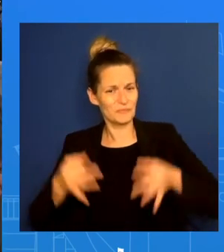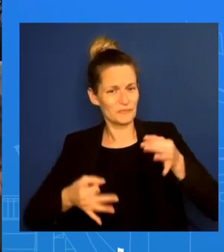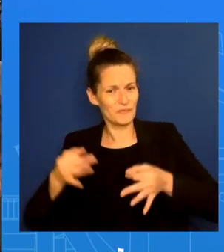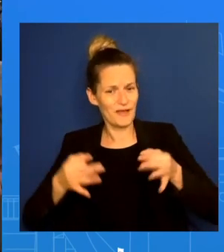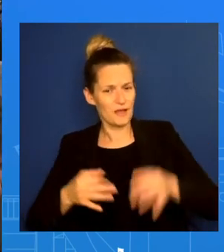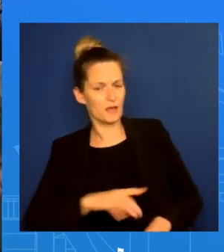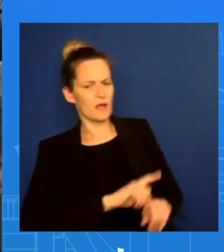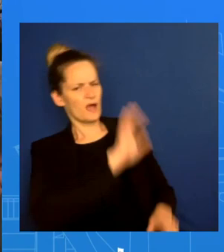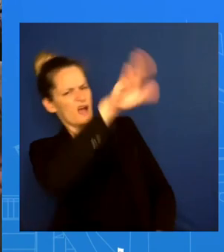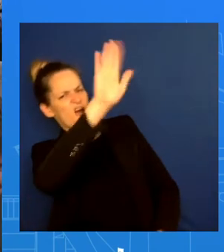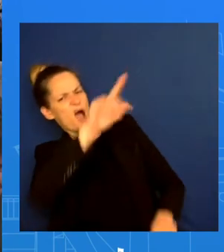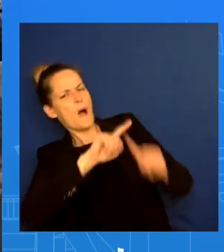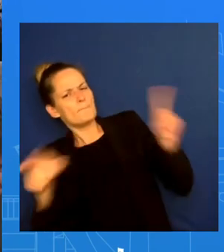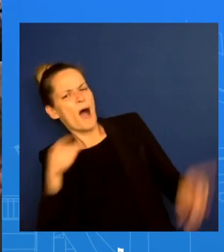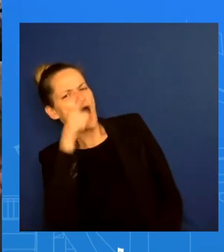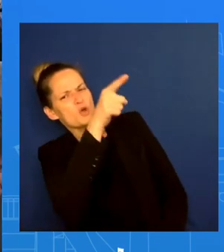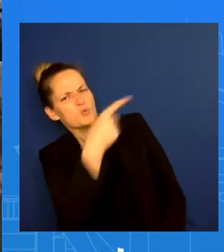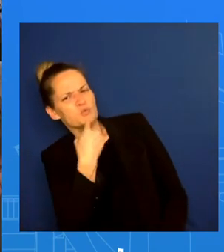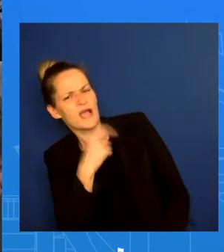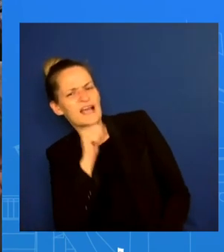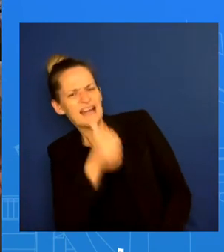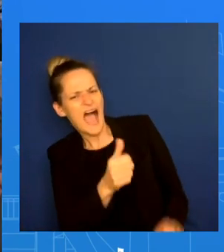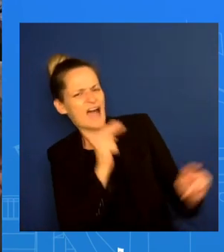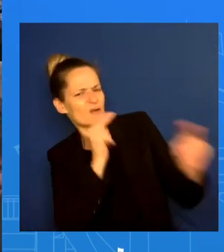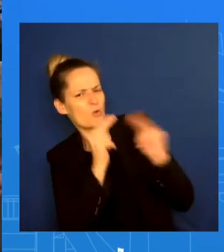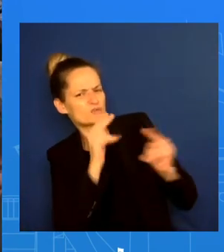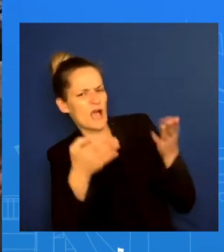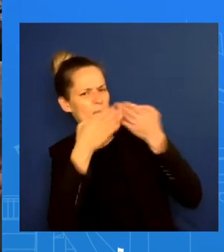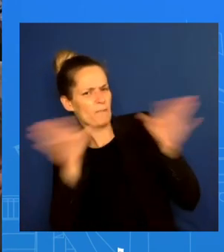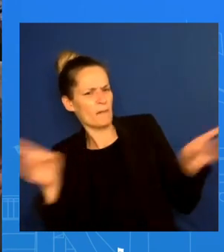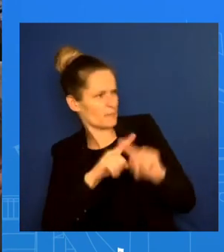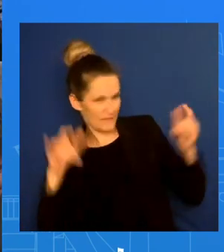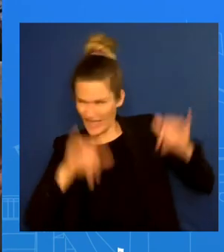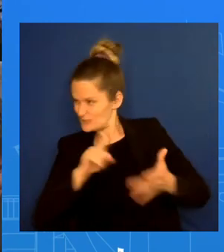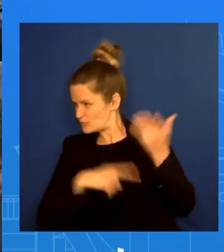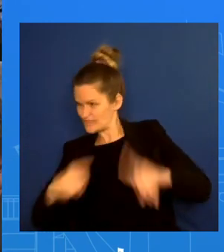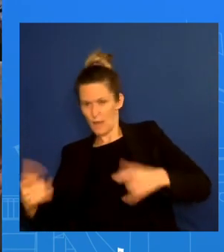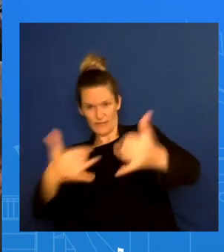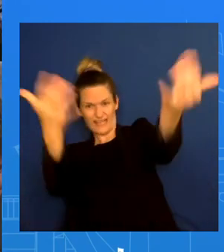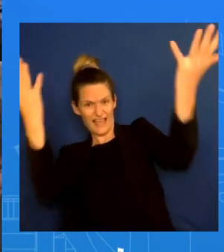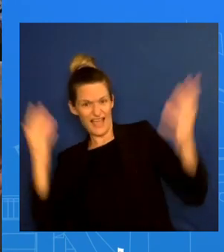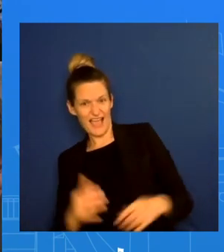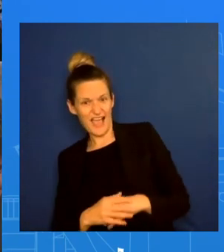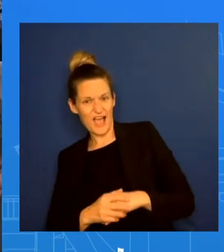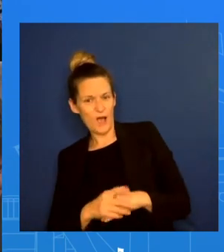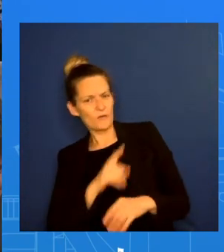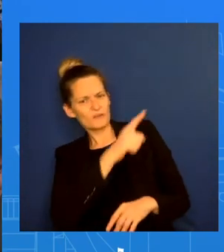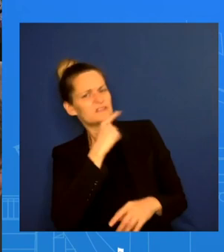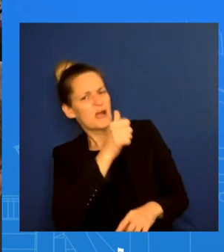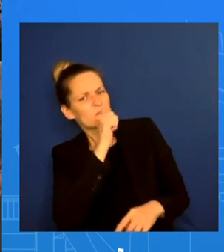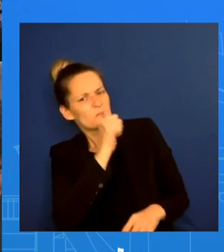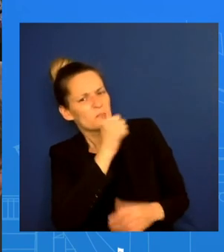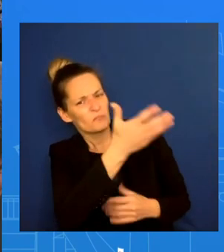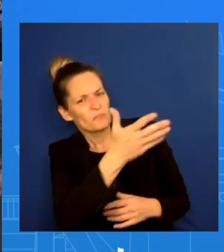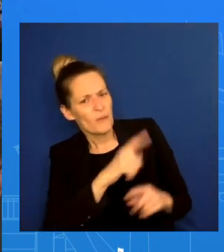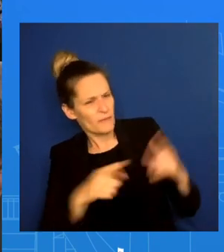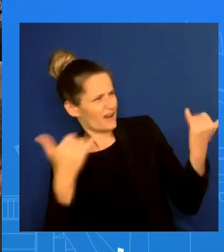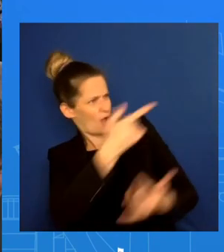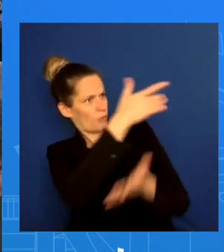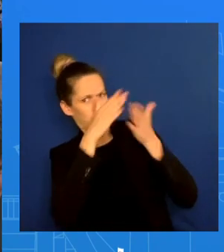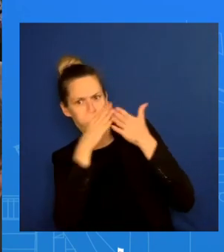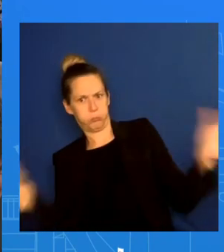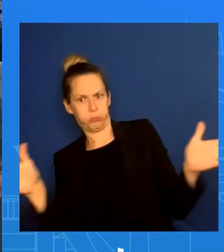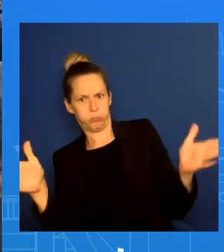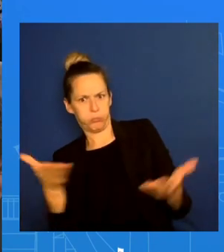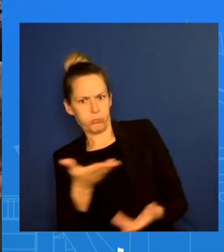of secret negotiations to let the public know. Is this part of a pressure campaign? Is this, you said there's many reasons. Can you give the American public a